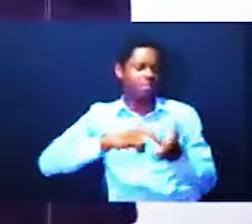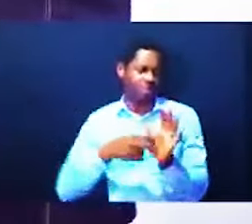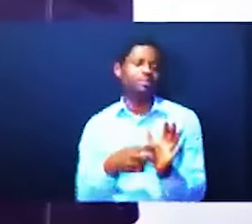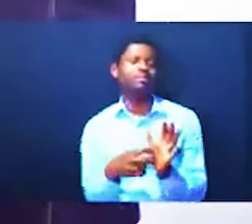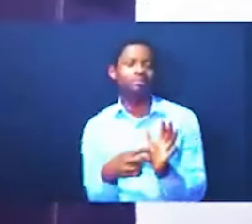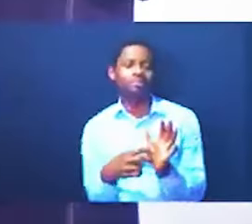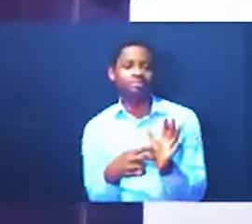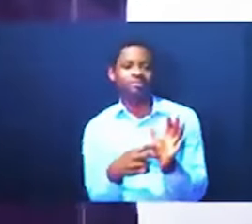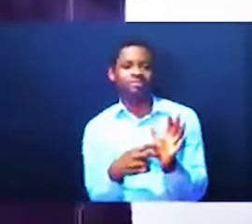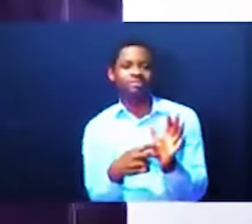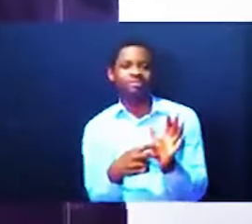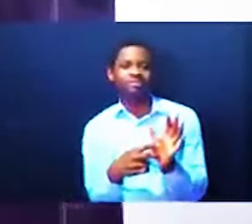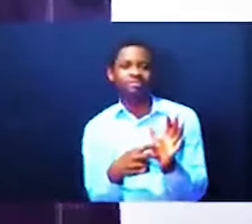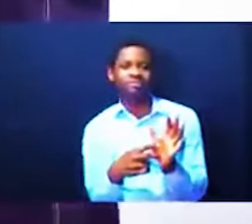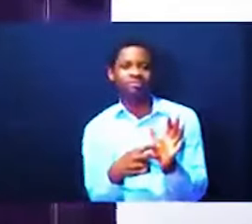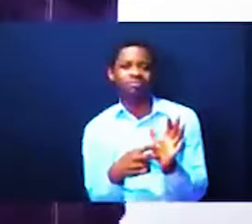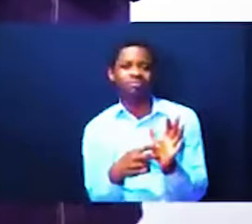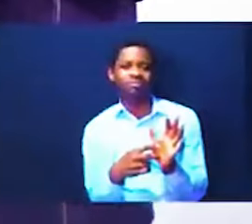Let